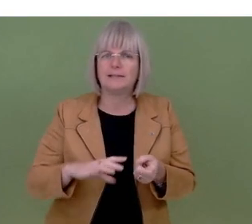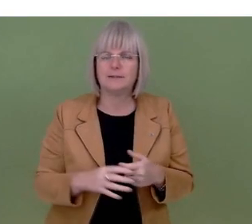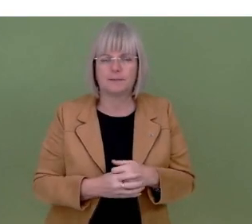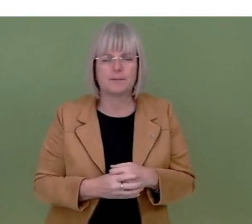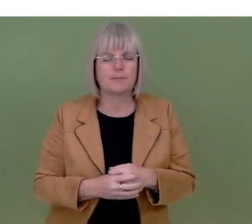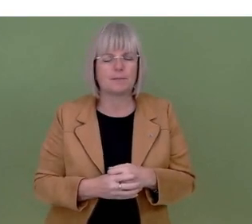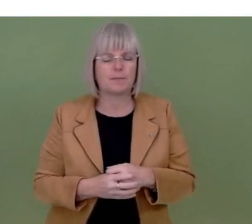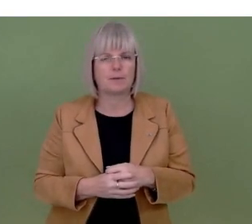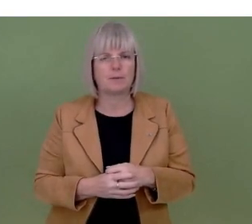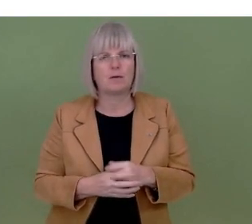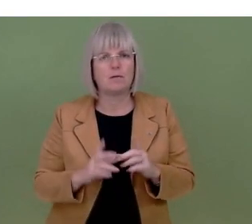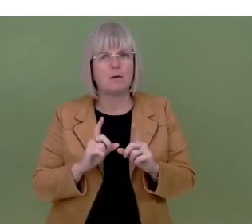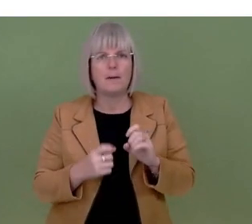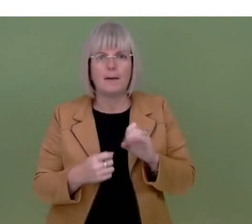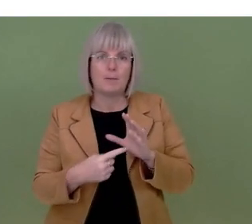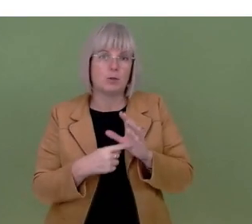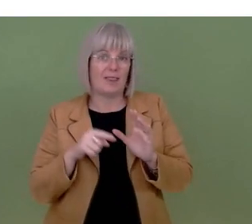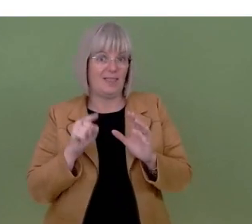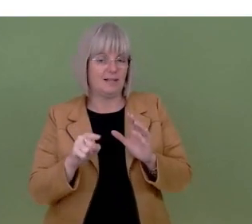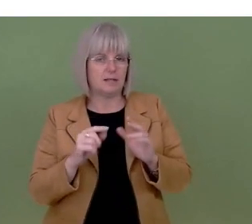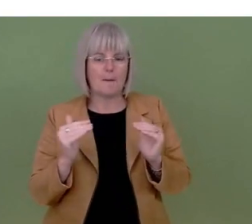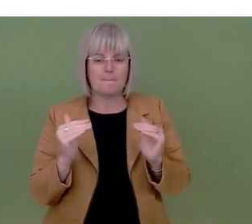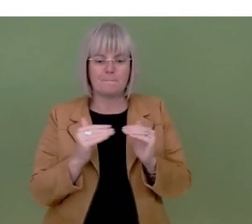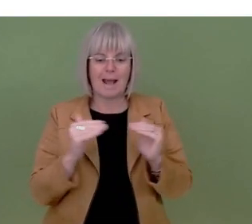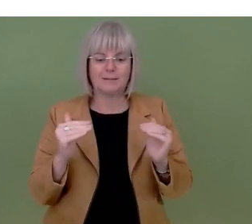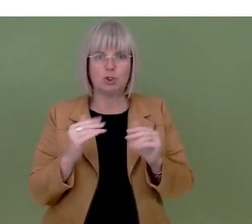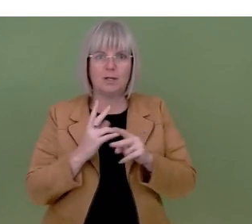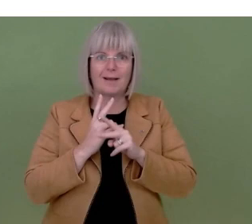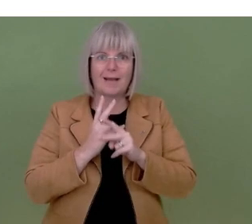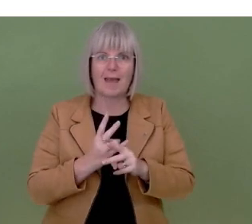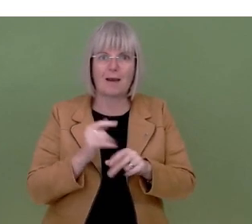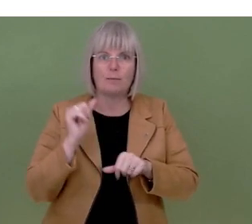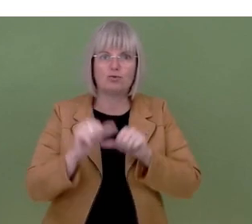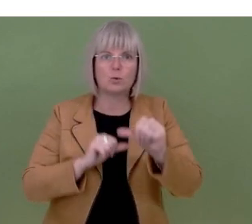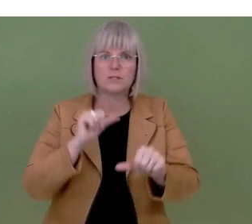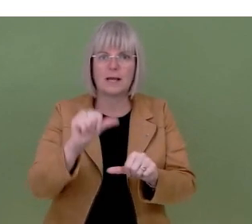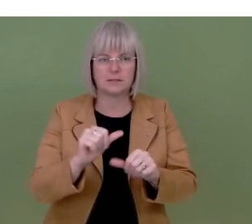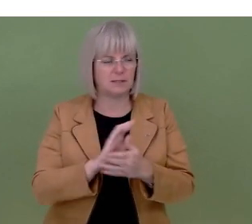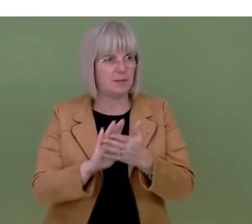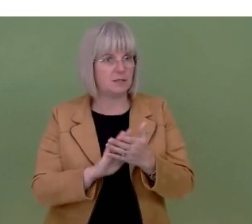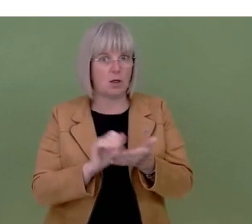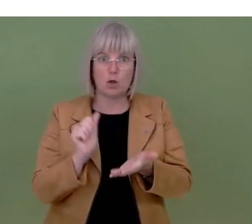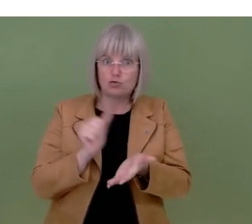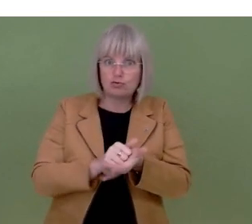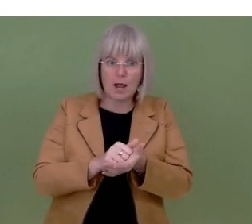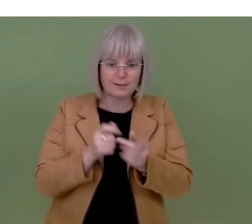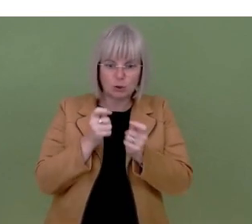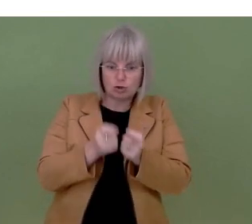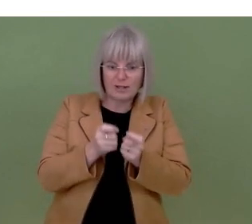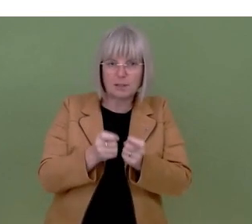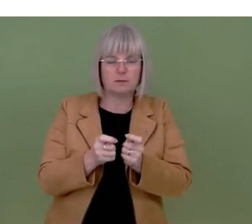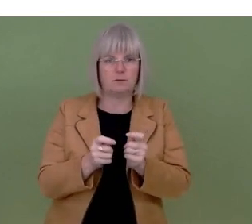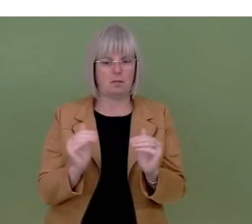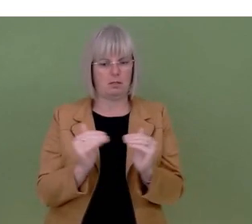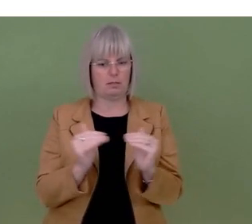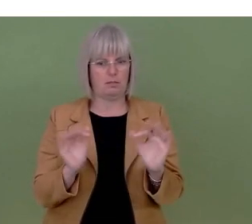that this is also a matched care process so that people get the right treatment at the right time. And as